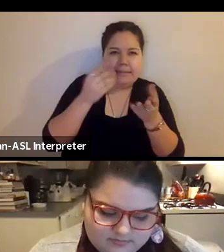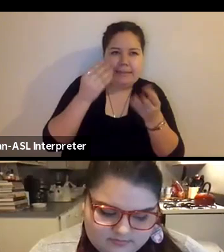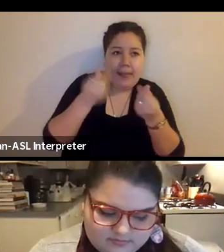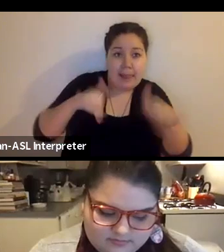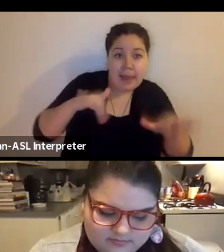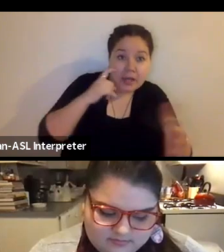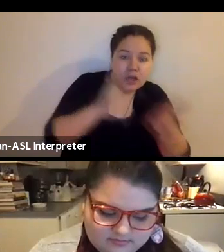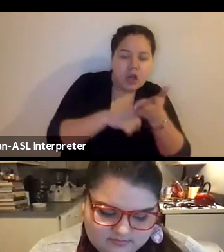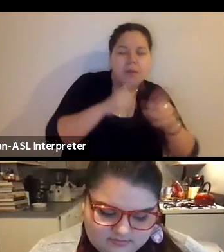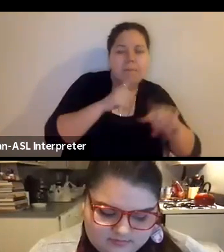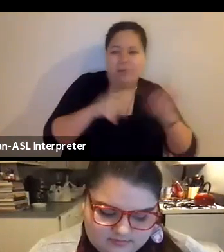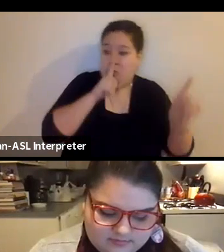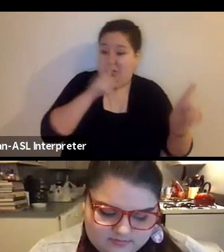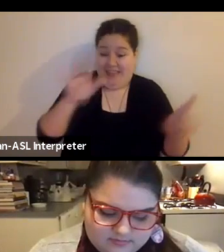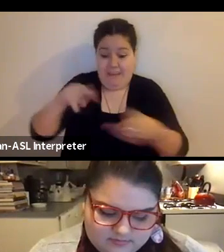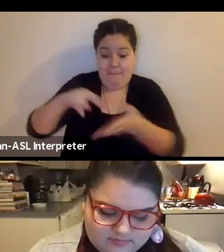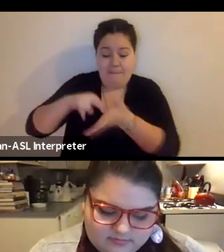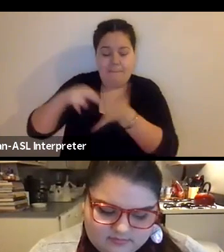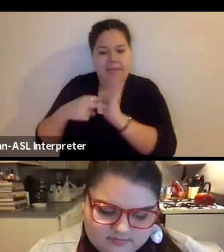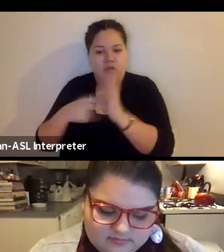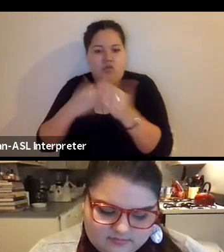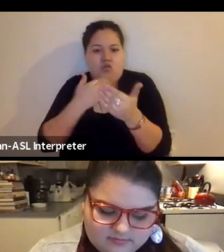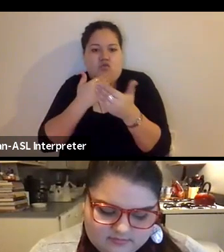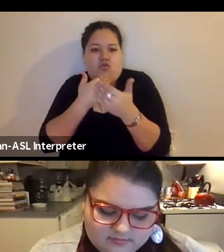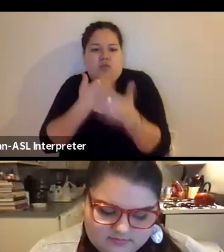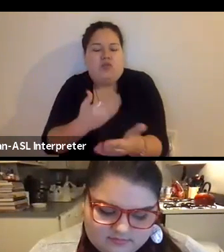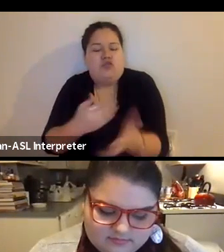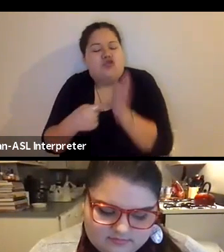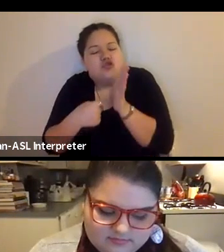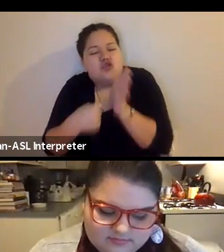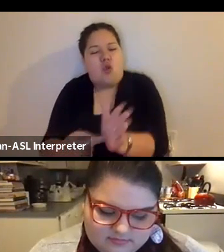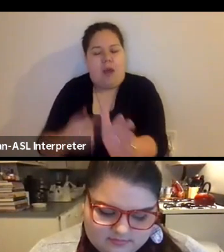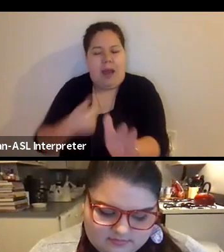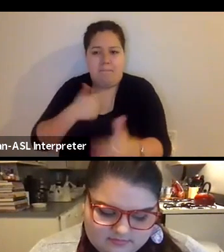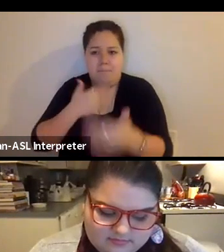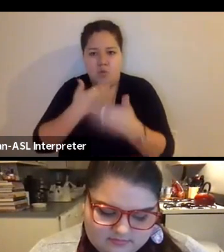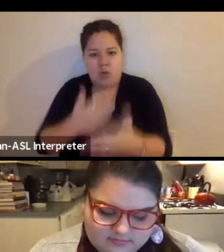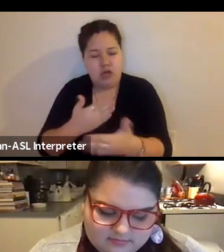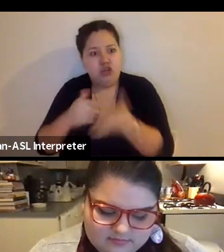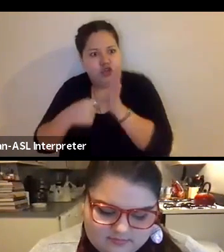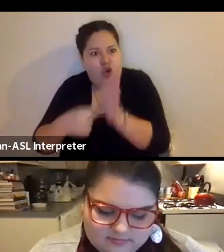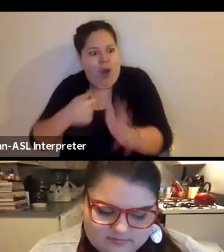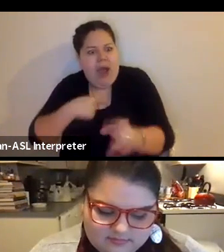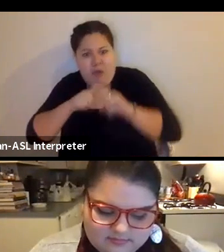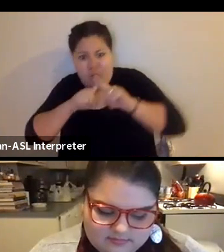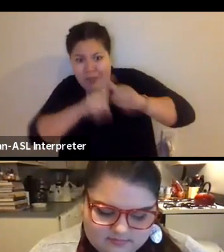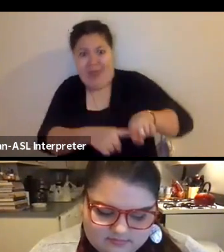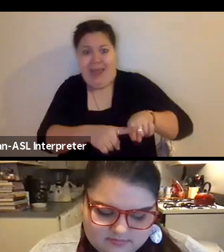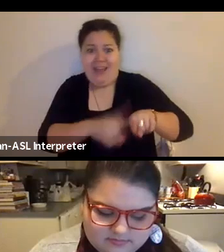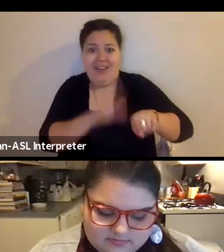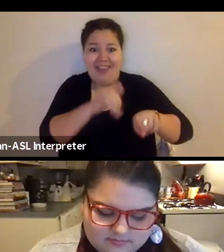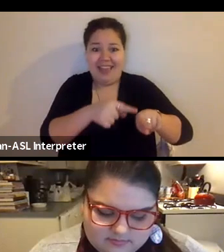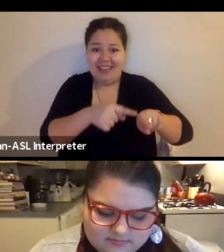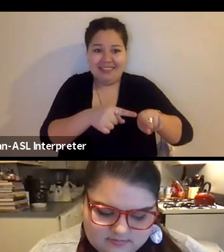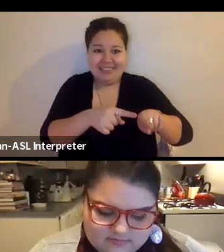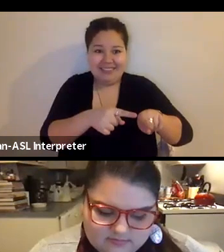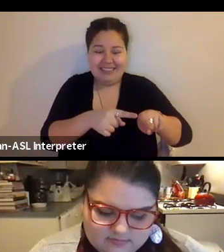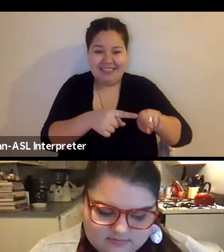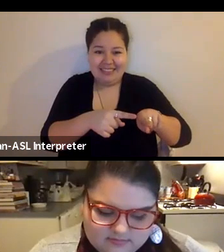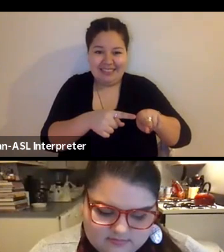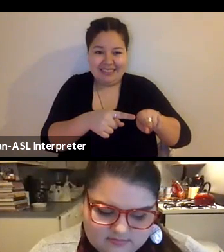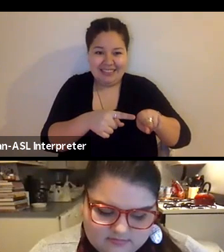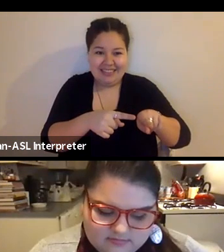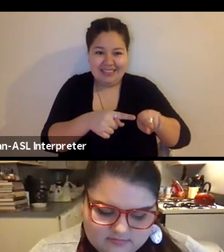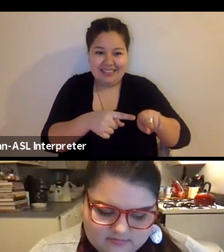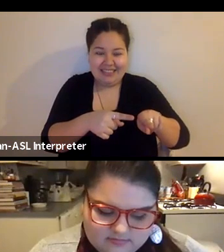in reality it's an acknowledgement of gratitude and reliance. Again, we cannot exist, right? How